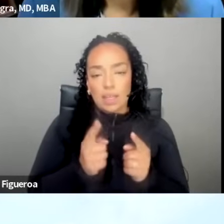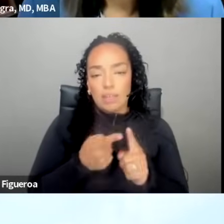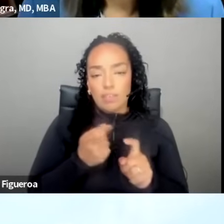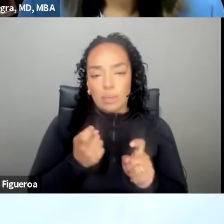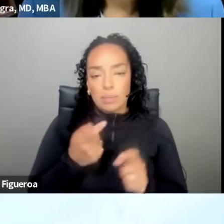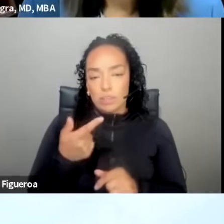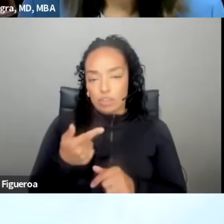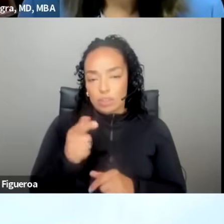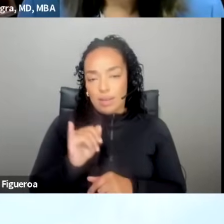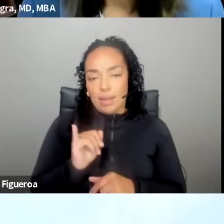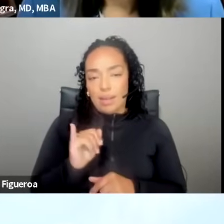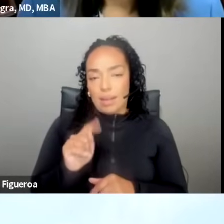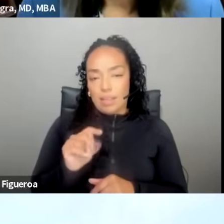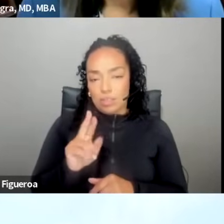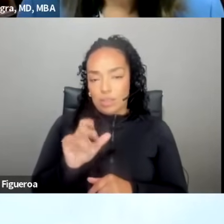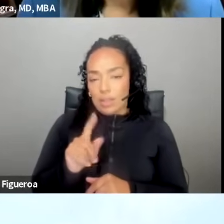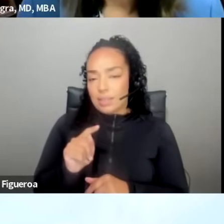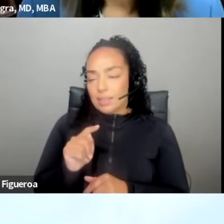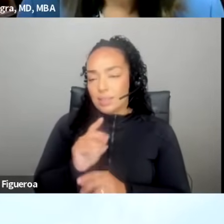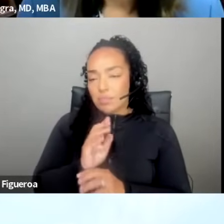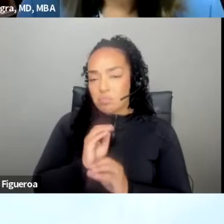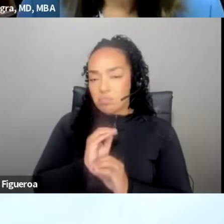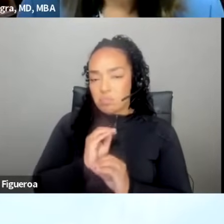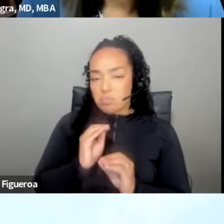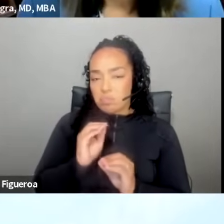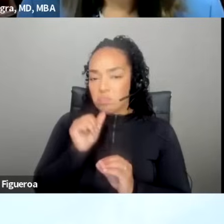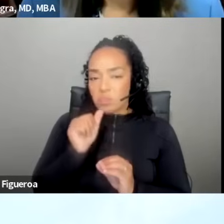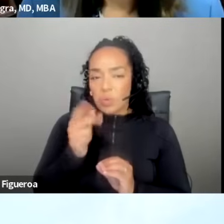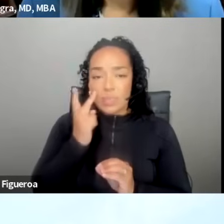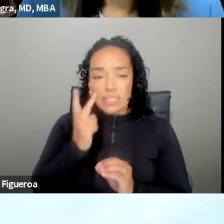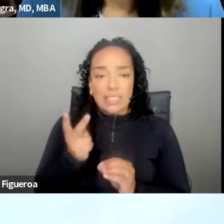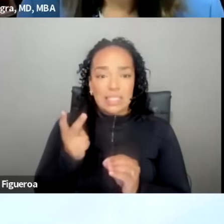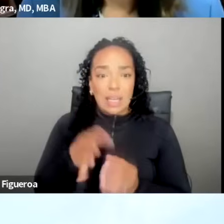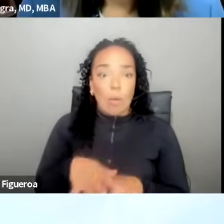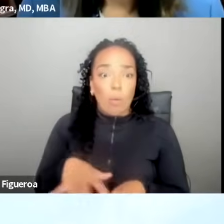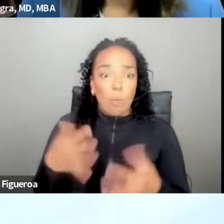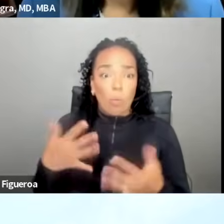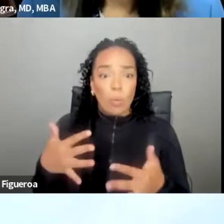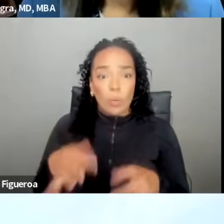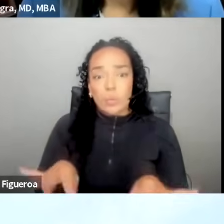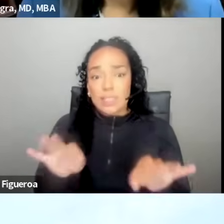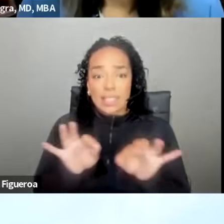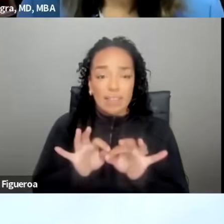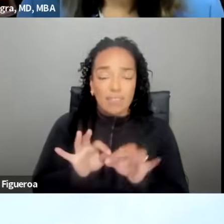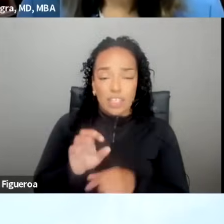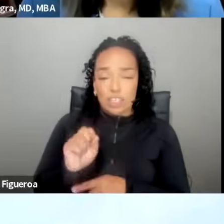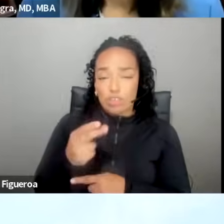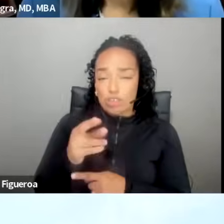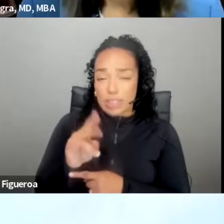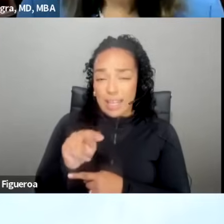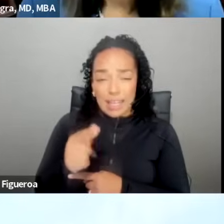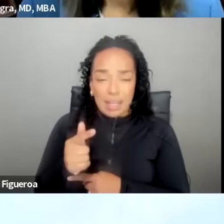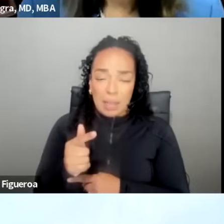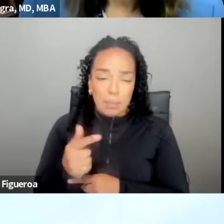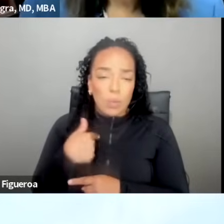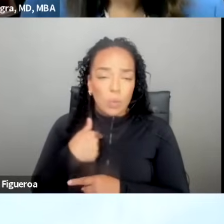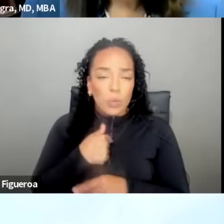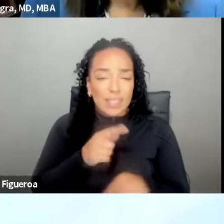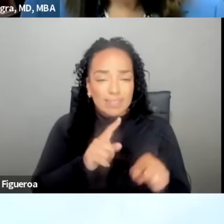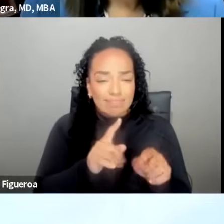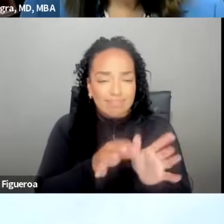tract, we do not see any significant shedding. We've sampled different